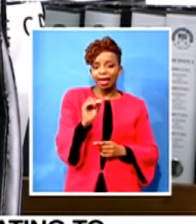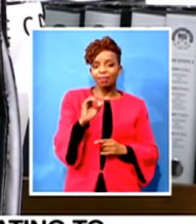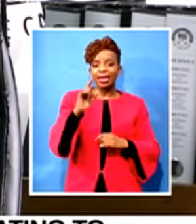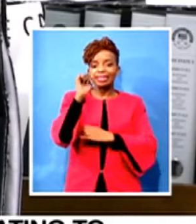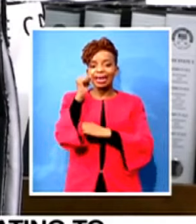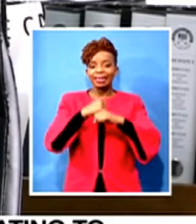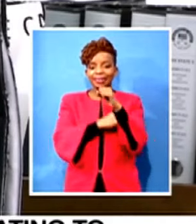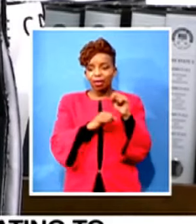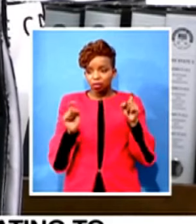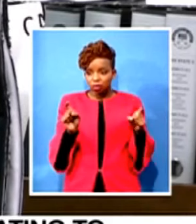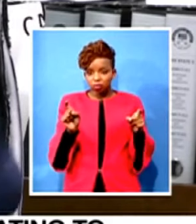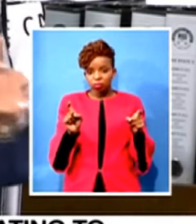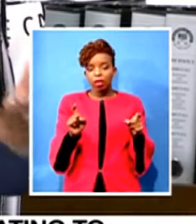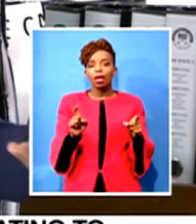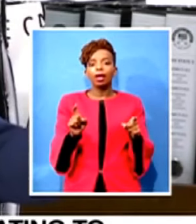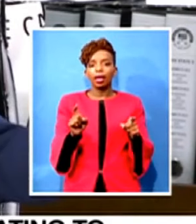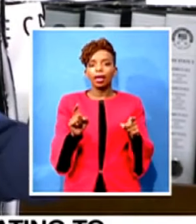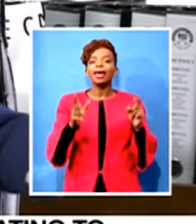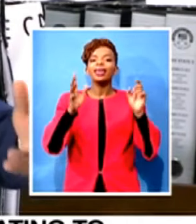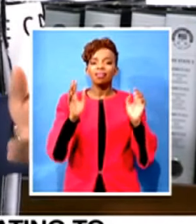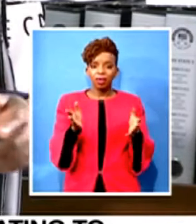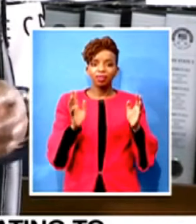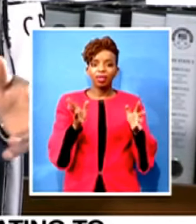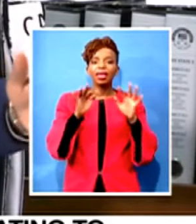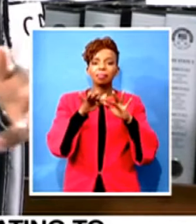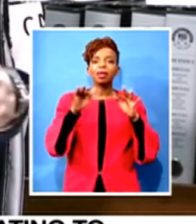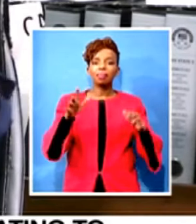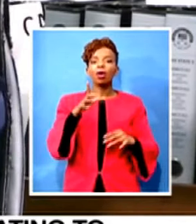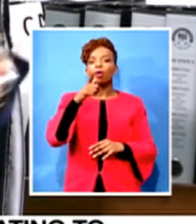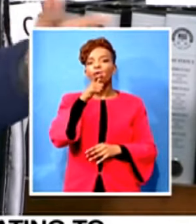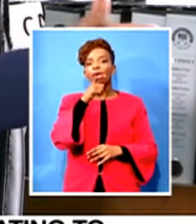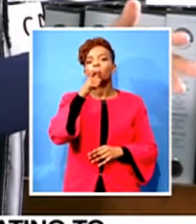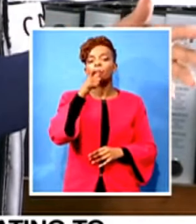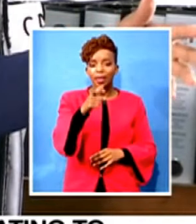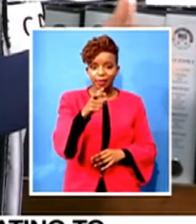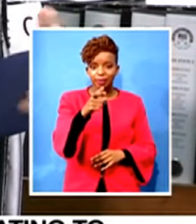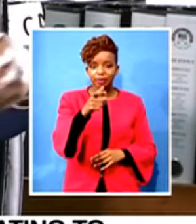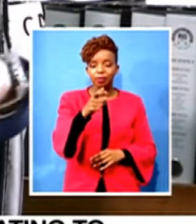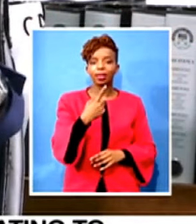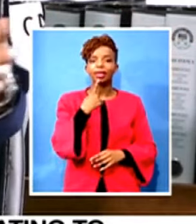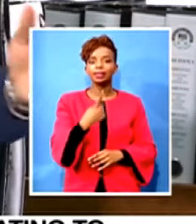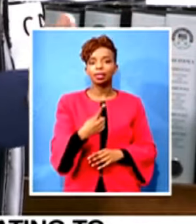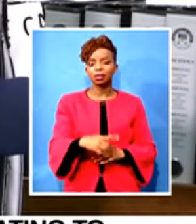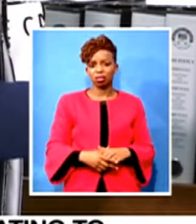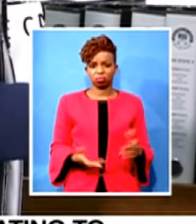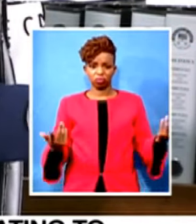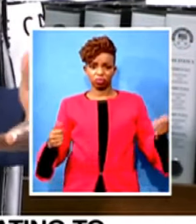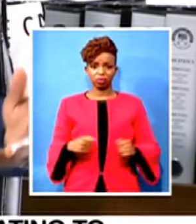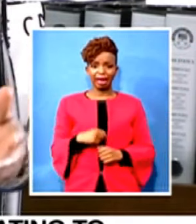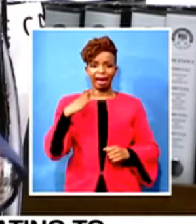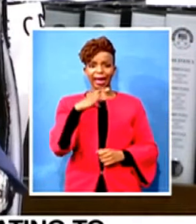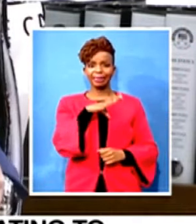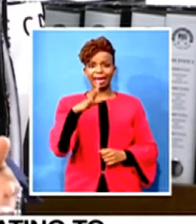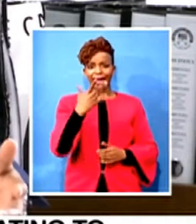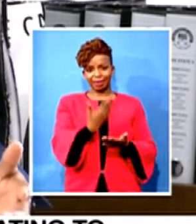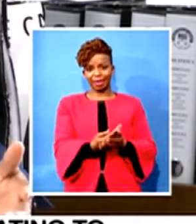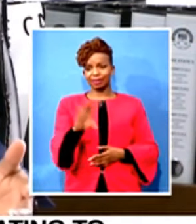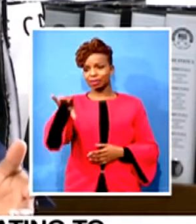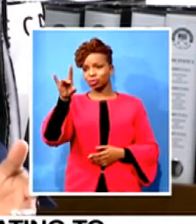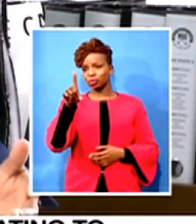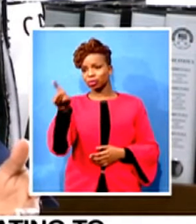what people could have been appointed. The councillors could have chosen so and so and say, go and count these houses. And well, I